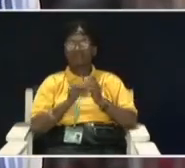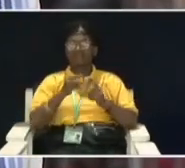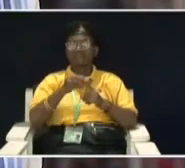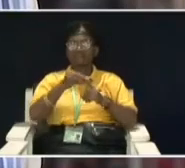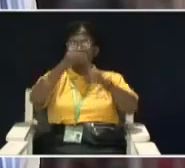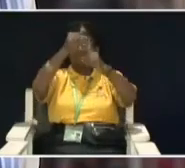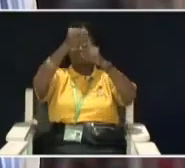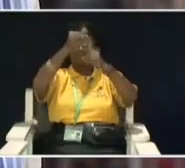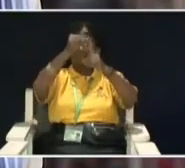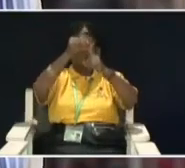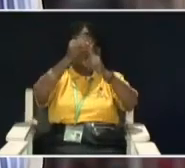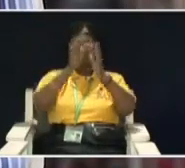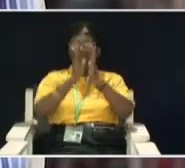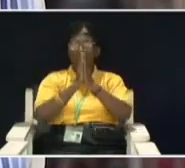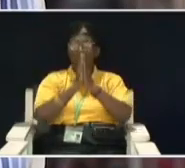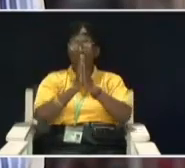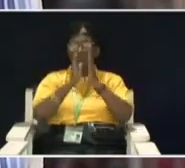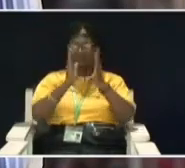Now,